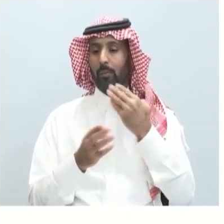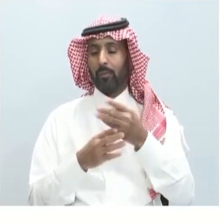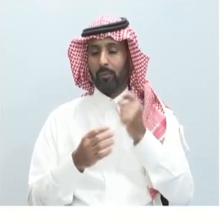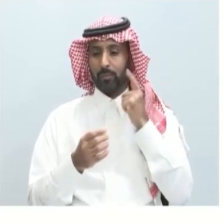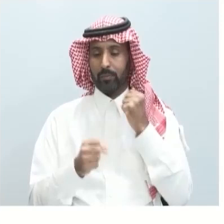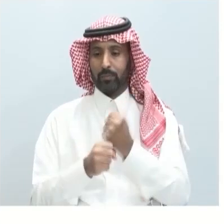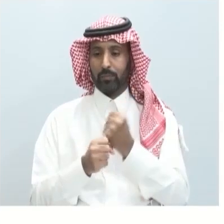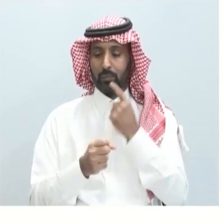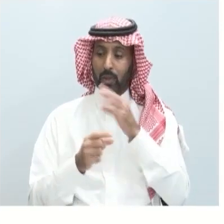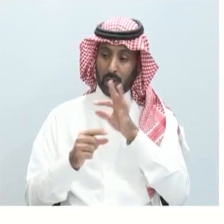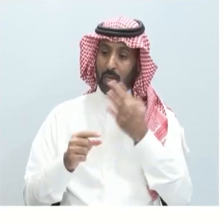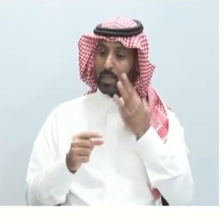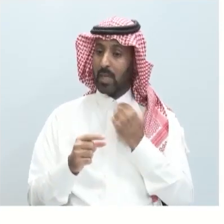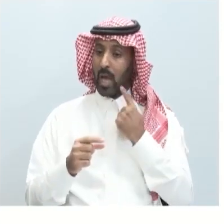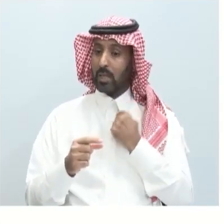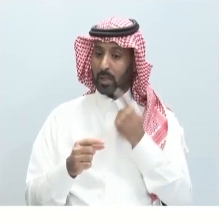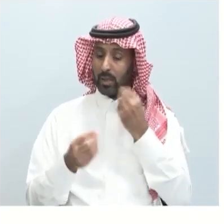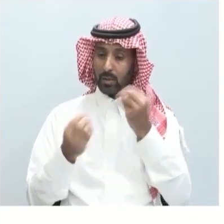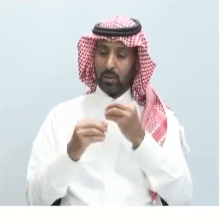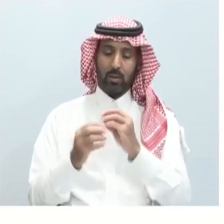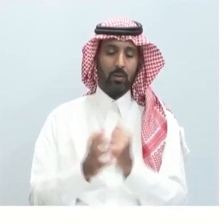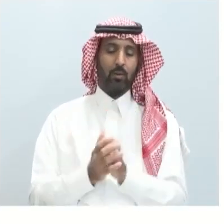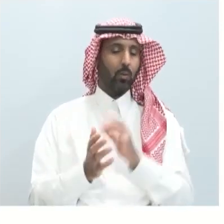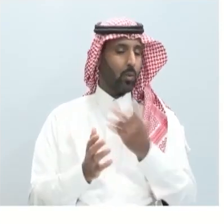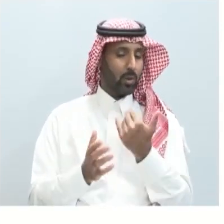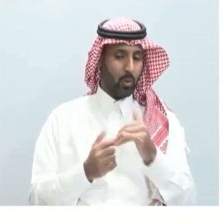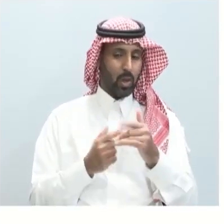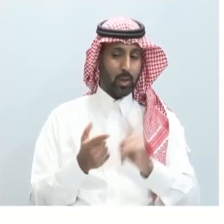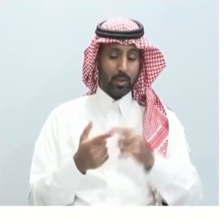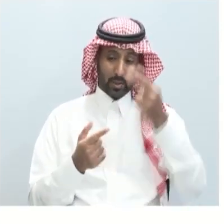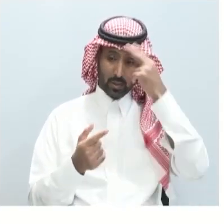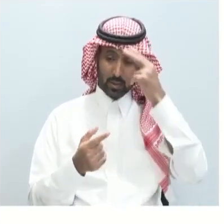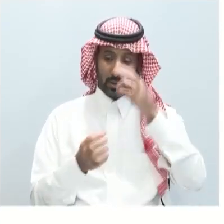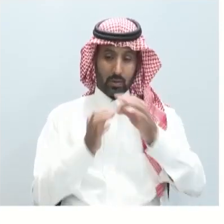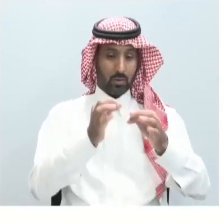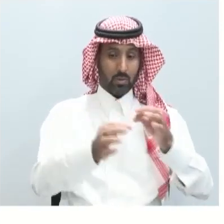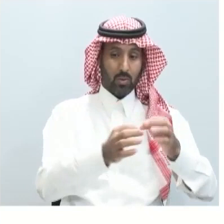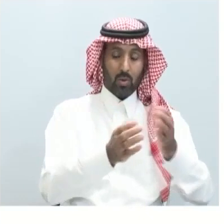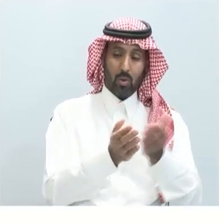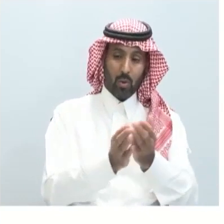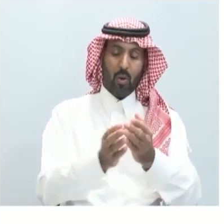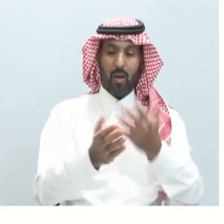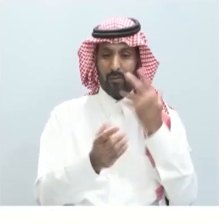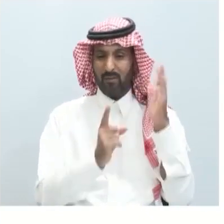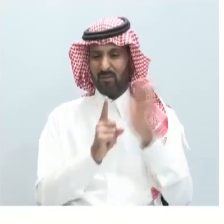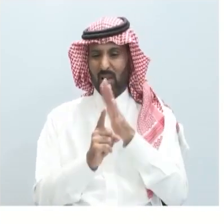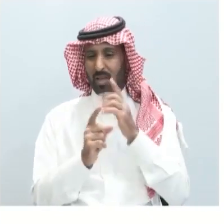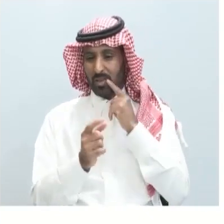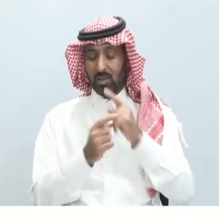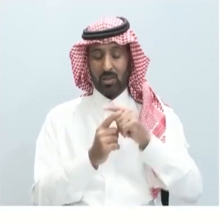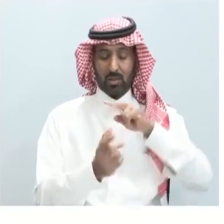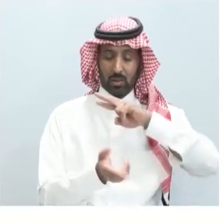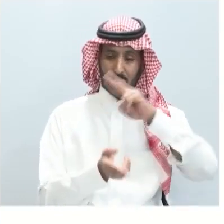the job market. Number five, in what way will the kingdom's geographical position affect its role in